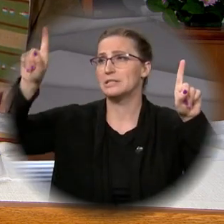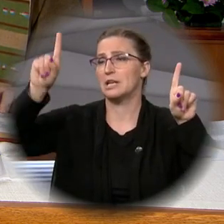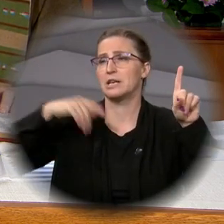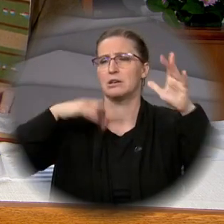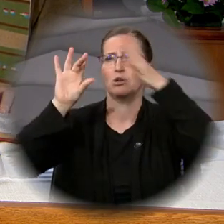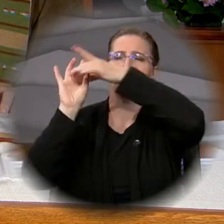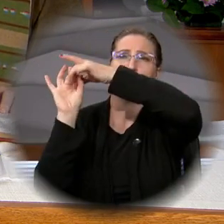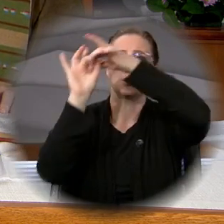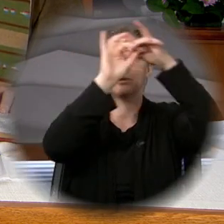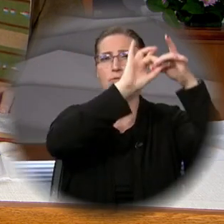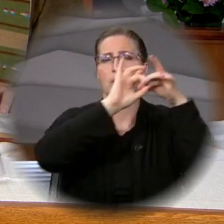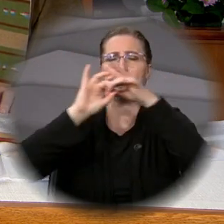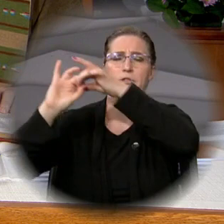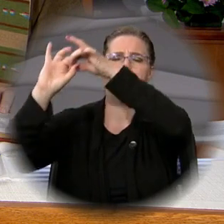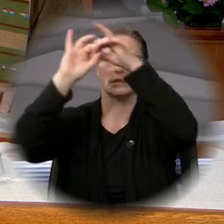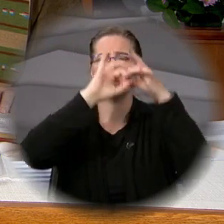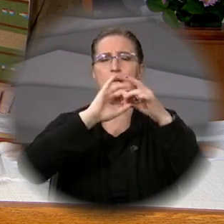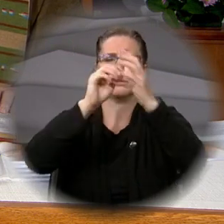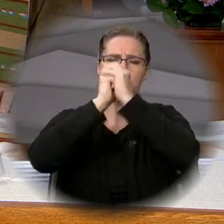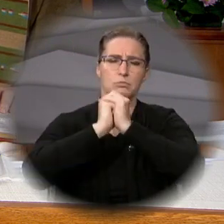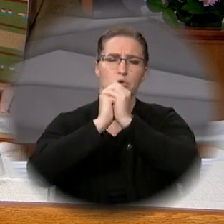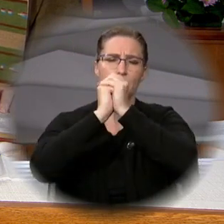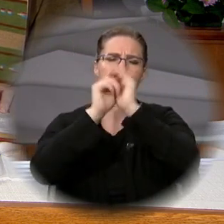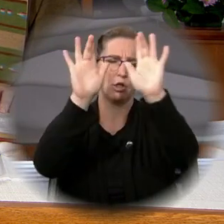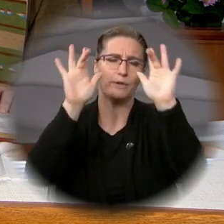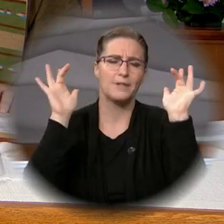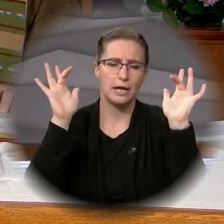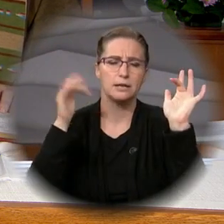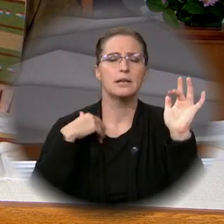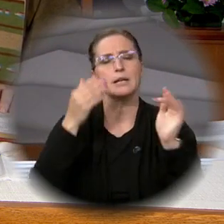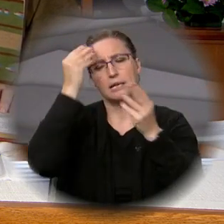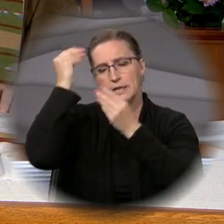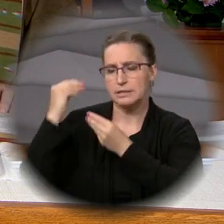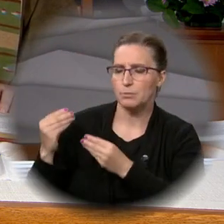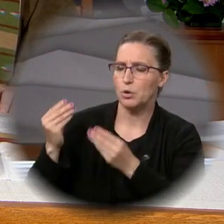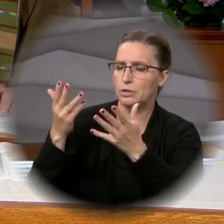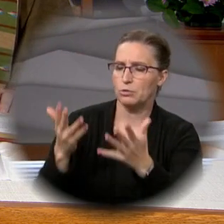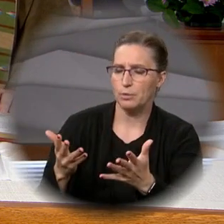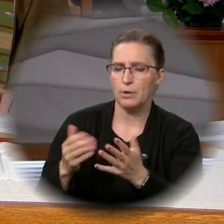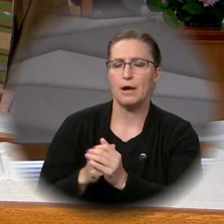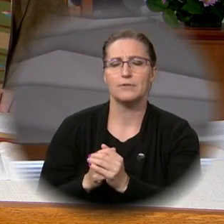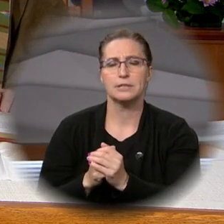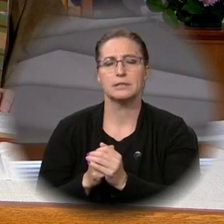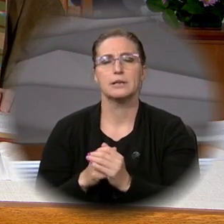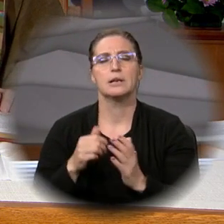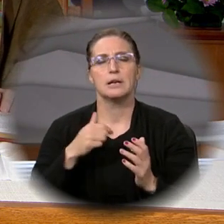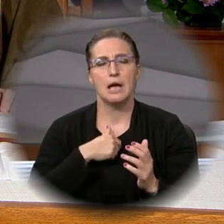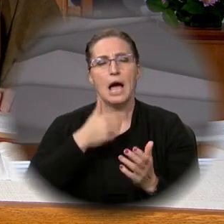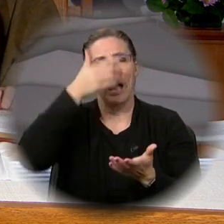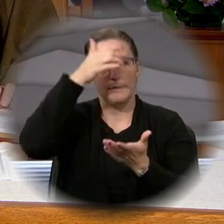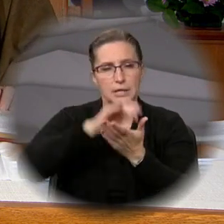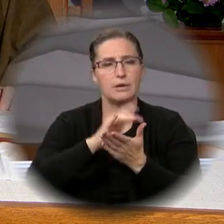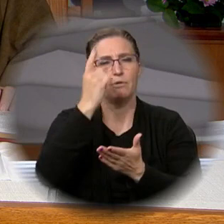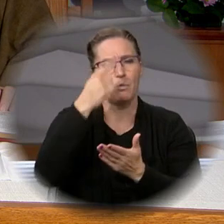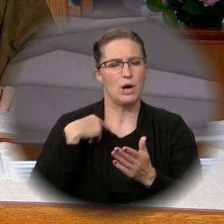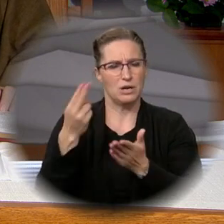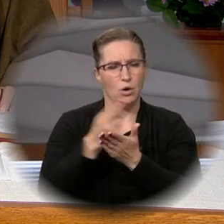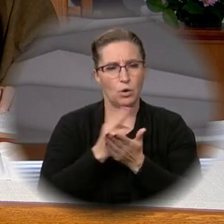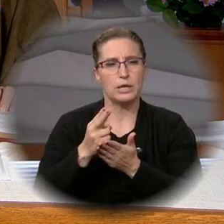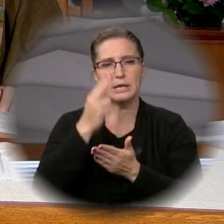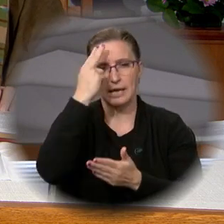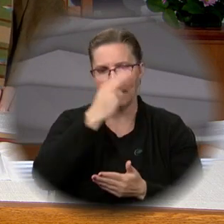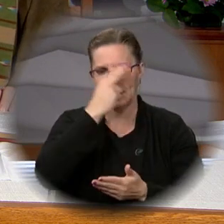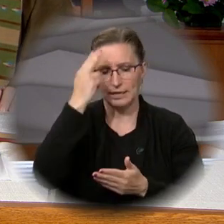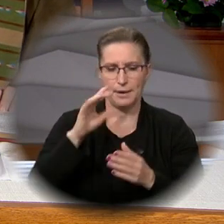Father and the Son, who with the Father and the Son is adored and glorified, who has spoken through the prophets. I believe in